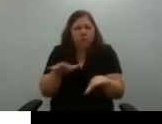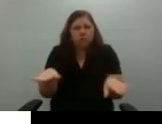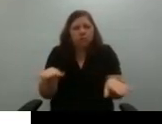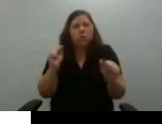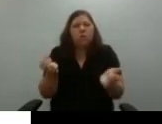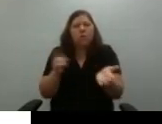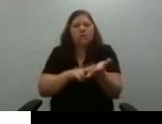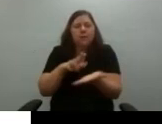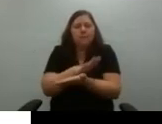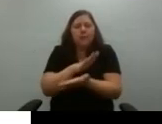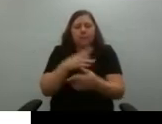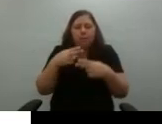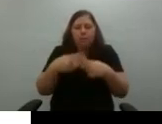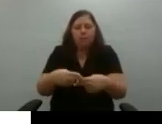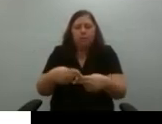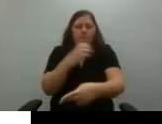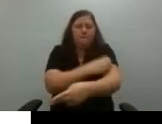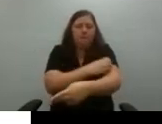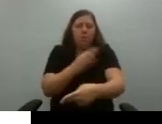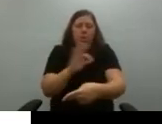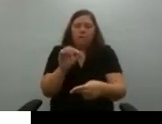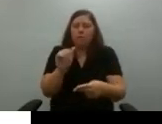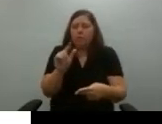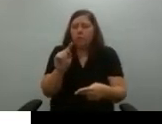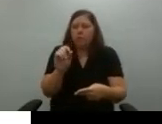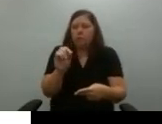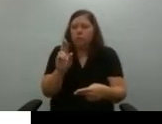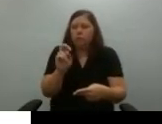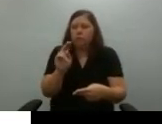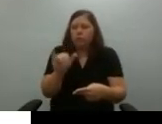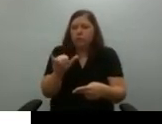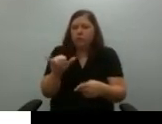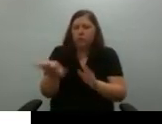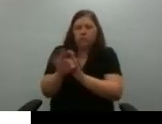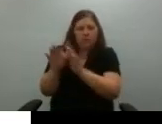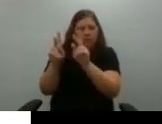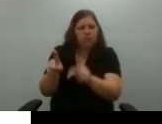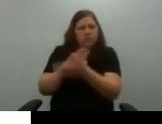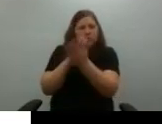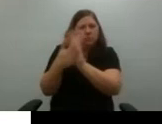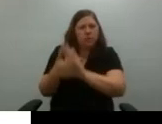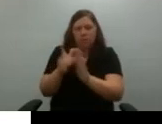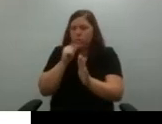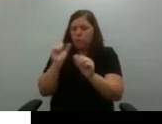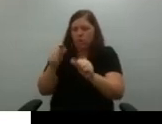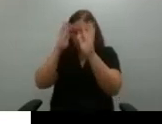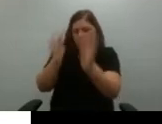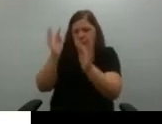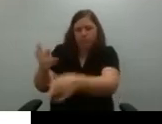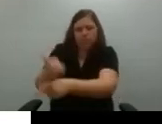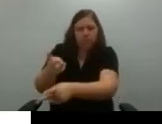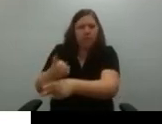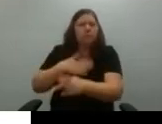be the guardians over your children and make decisions for them if you are unable to do so. You